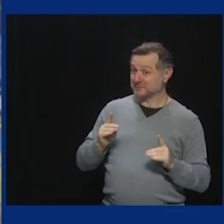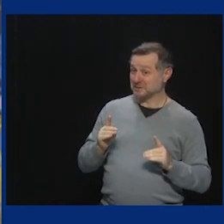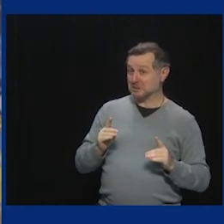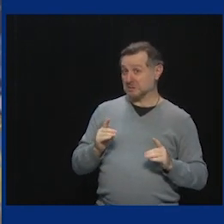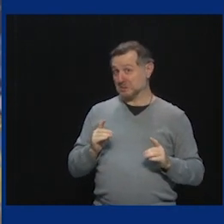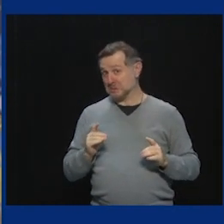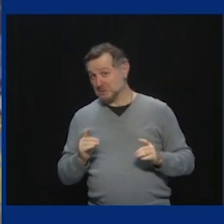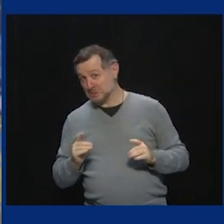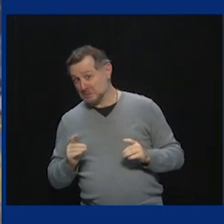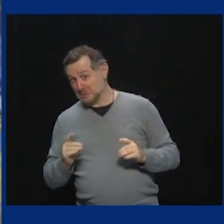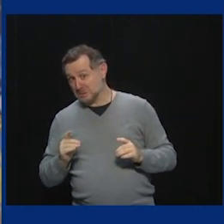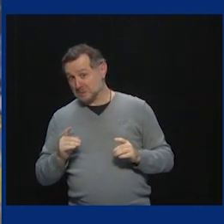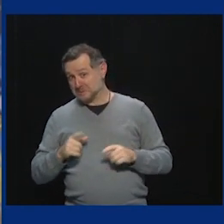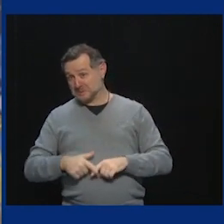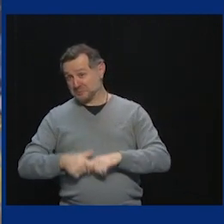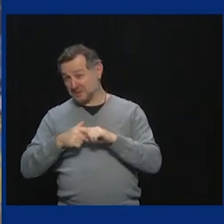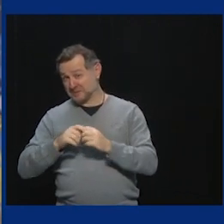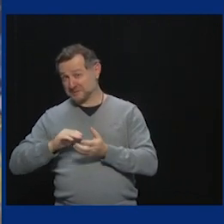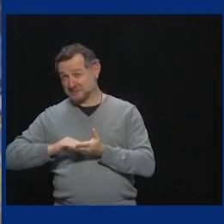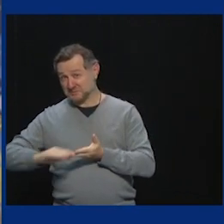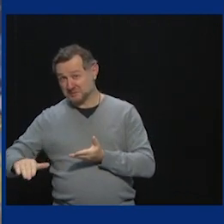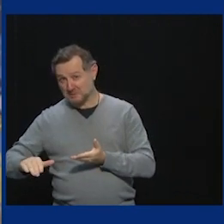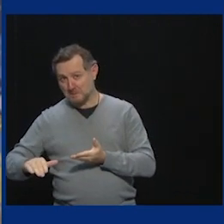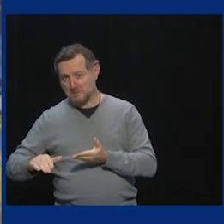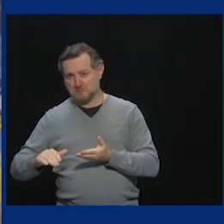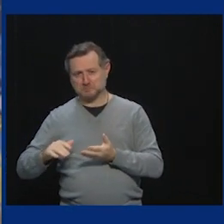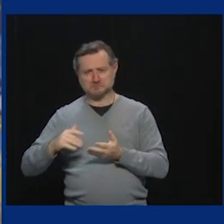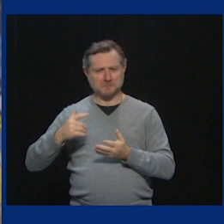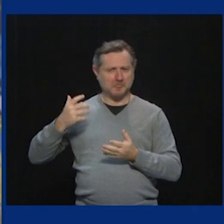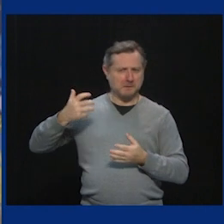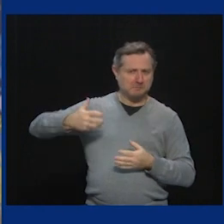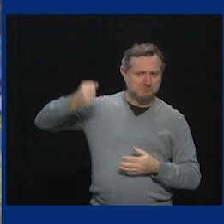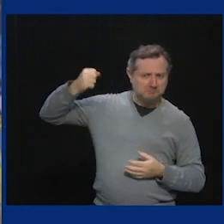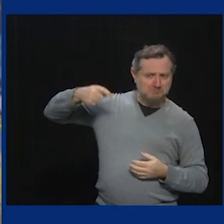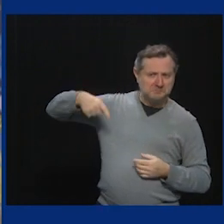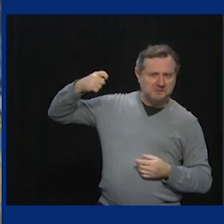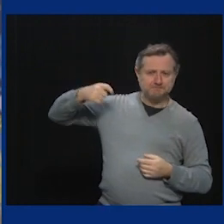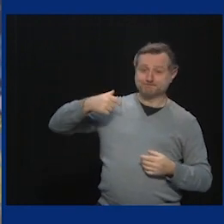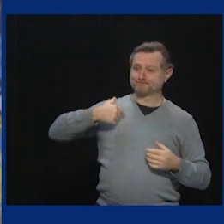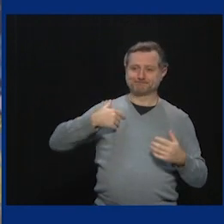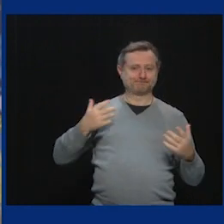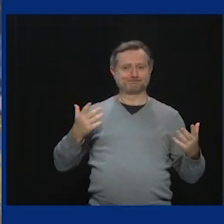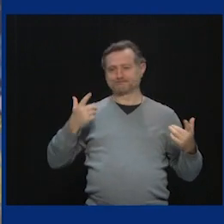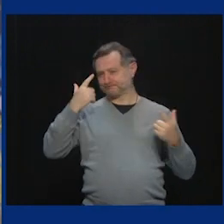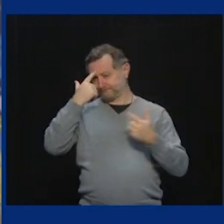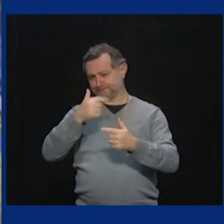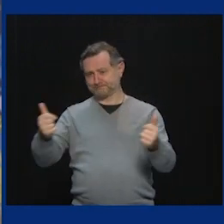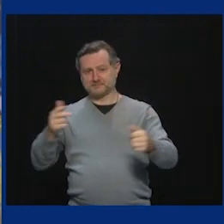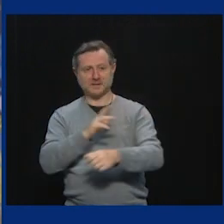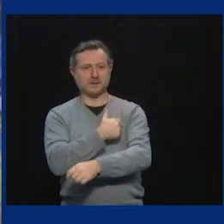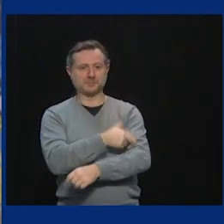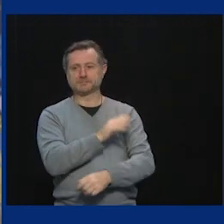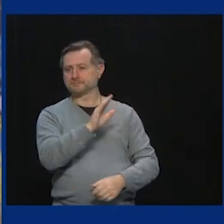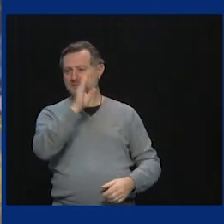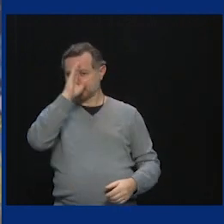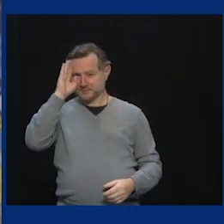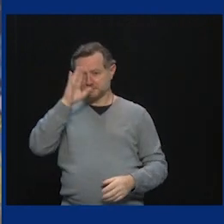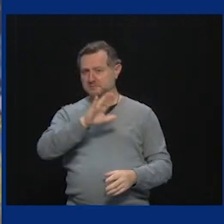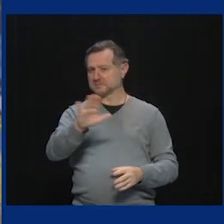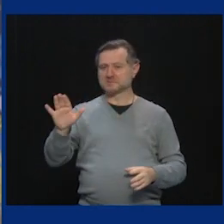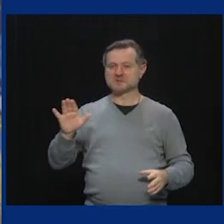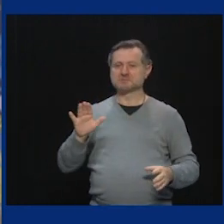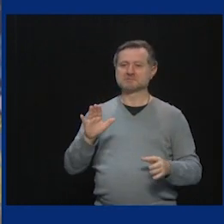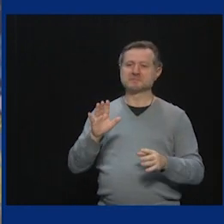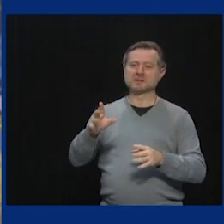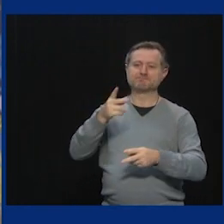either suspended or furloughed, depending on what the institution wants to do. Those numbers are being kept by the individual institutions. They're not required